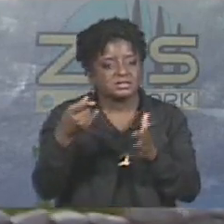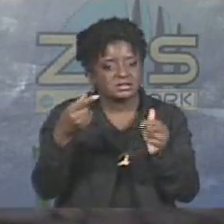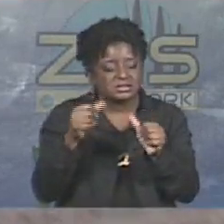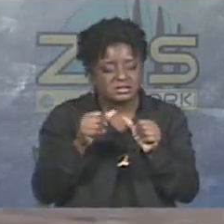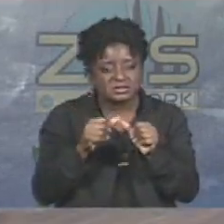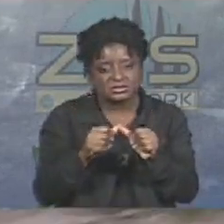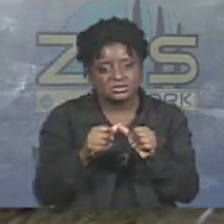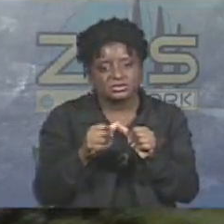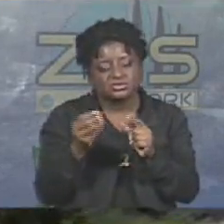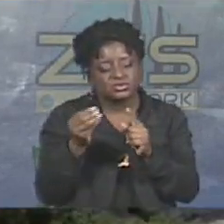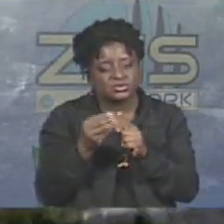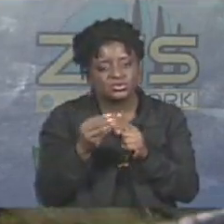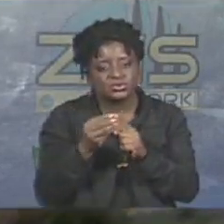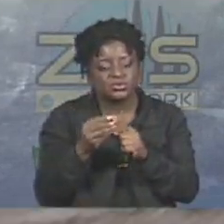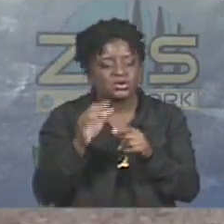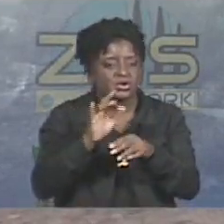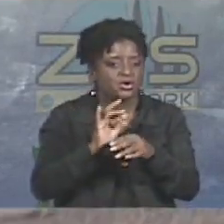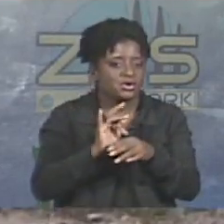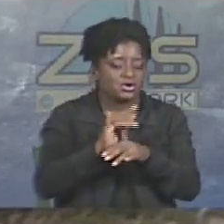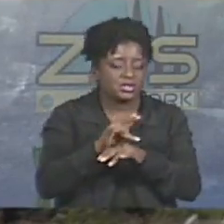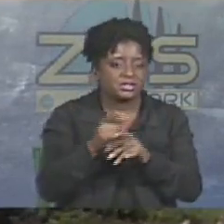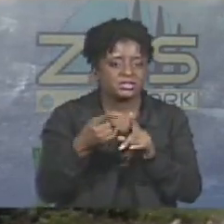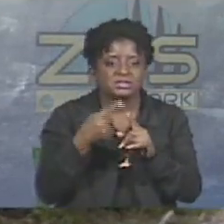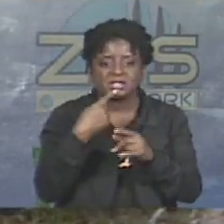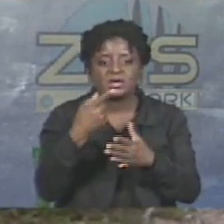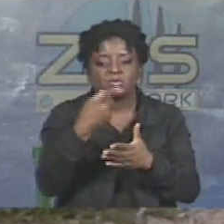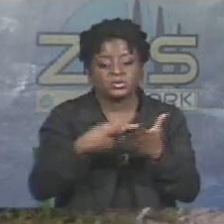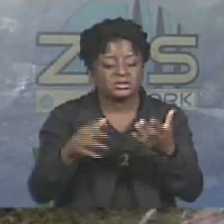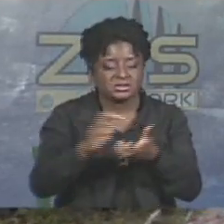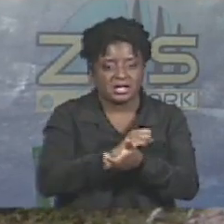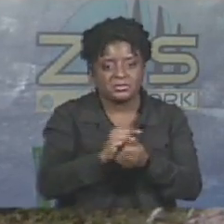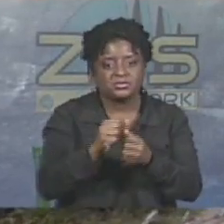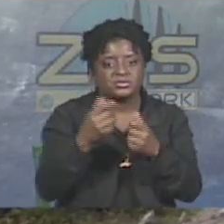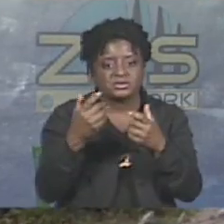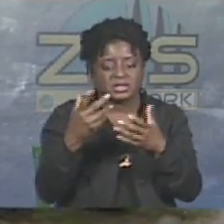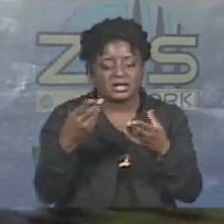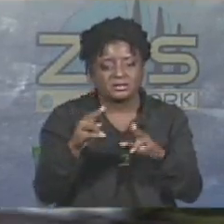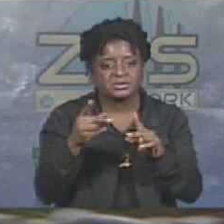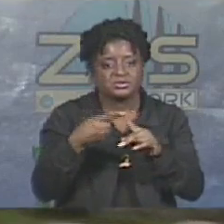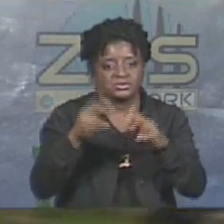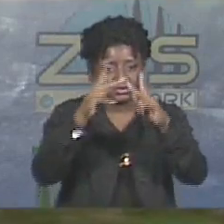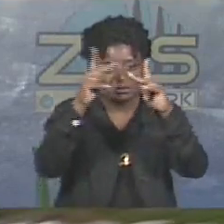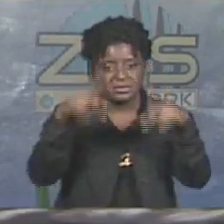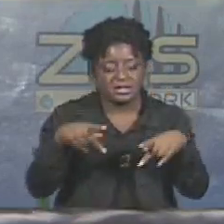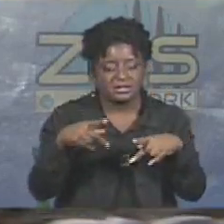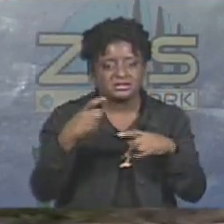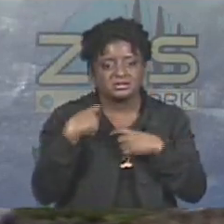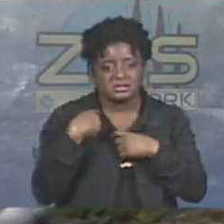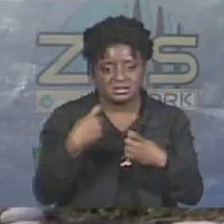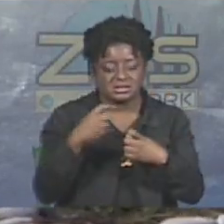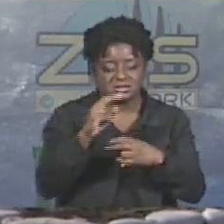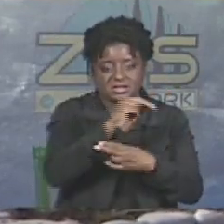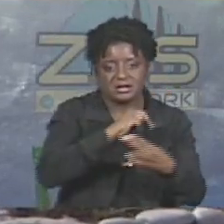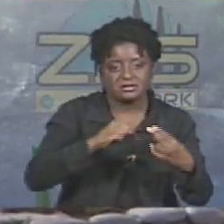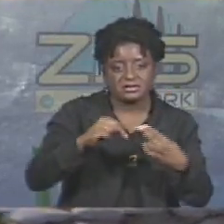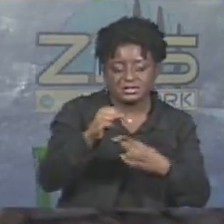early to say what damage was done to the plant since the hurricane. So we have different teams on site